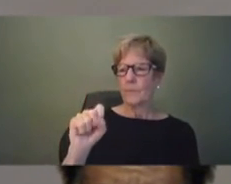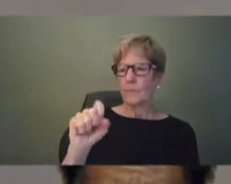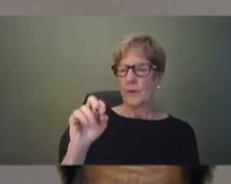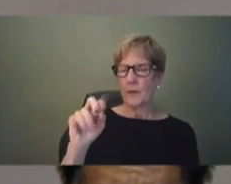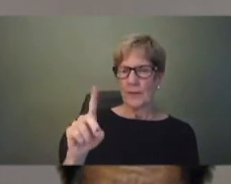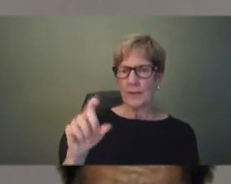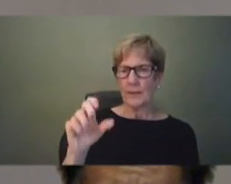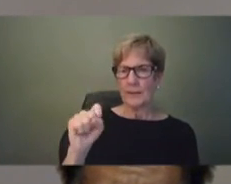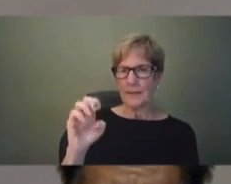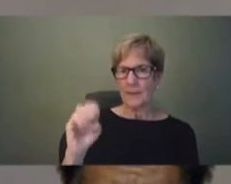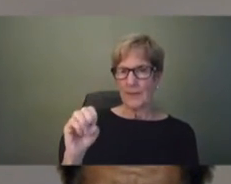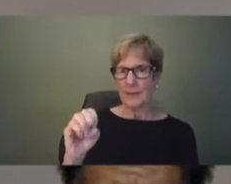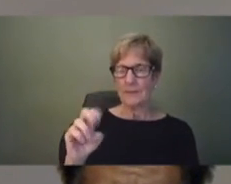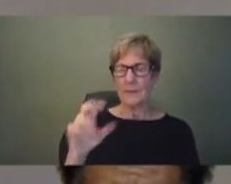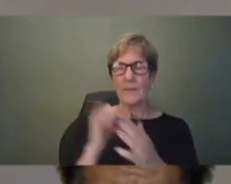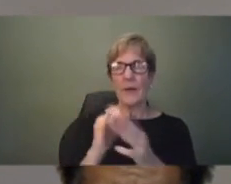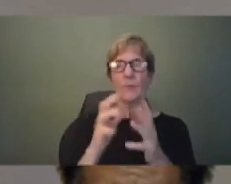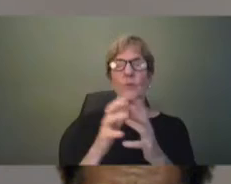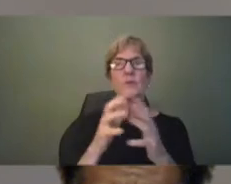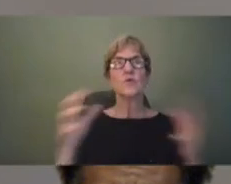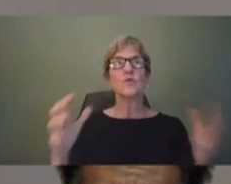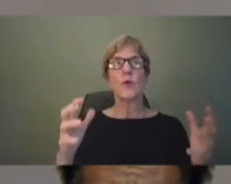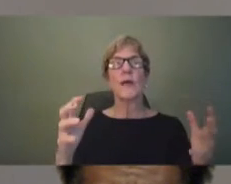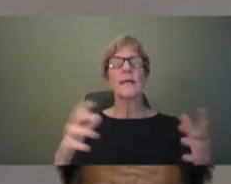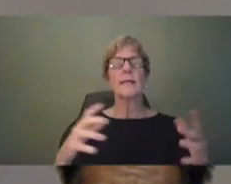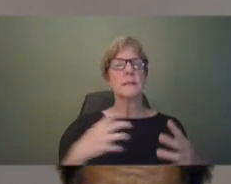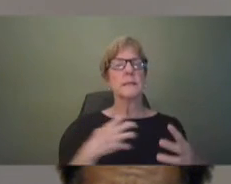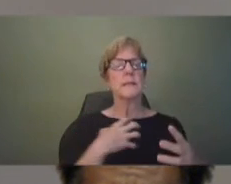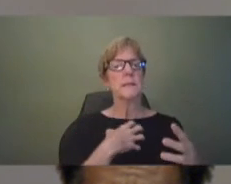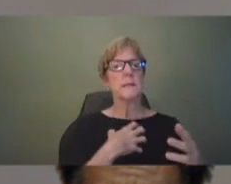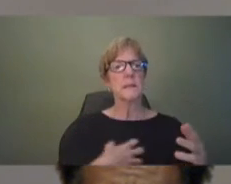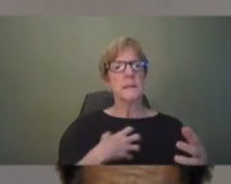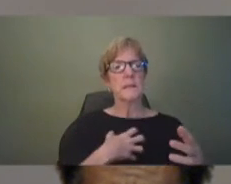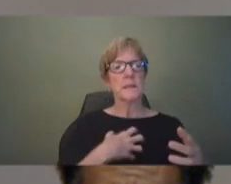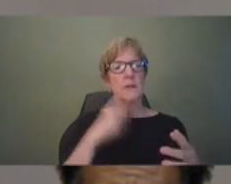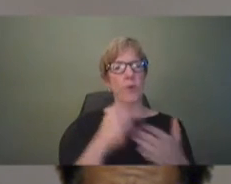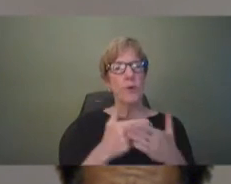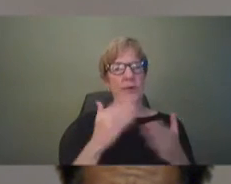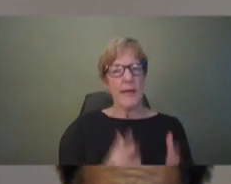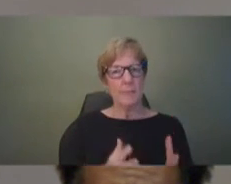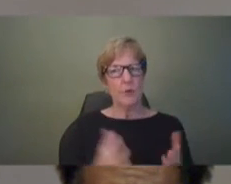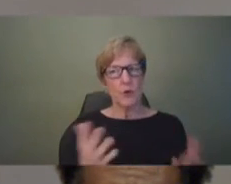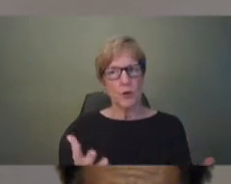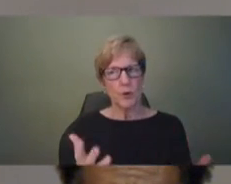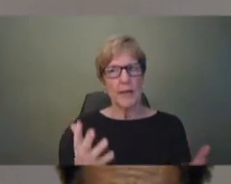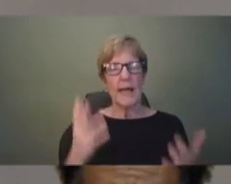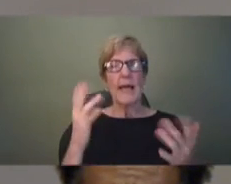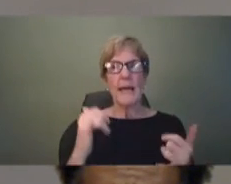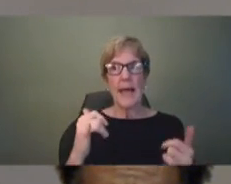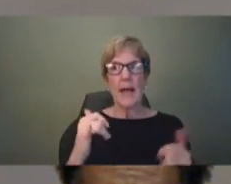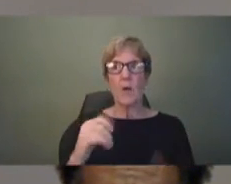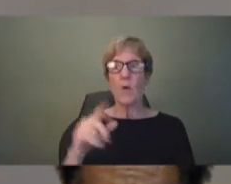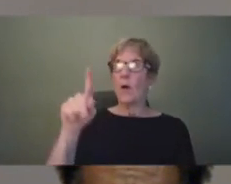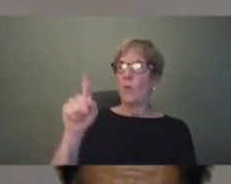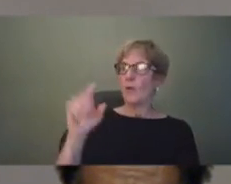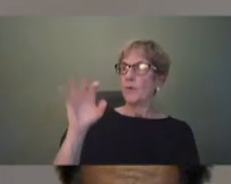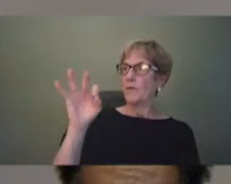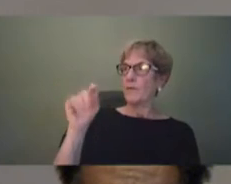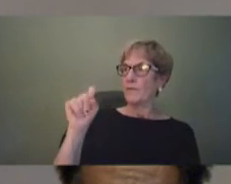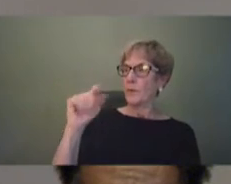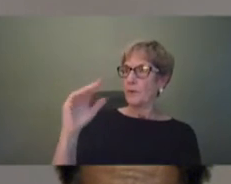cause great consternation for the neighborhood as well and so to then it go from a 100 foot